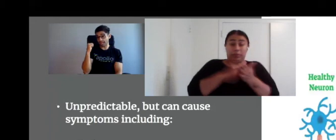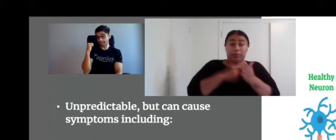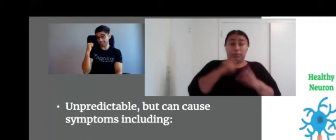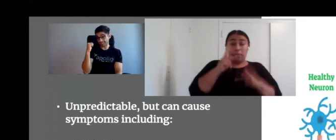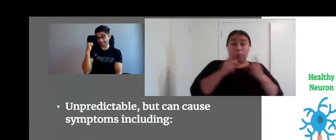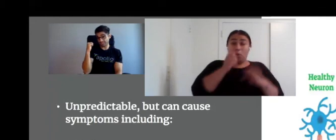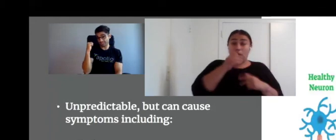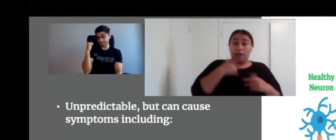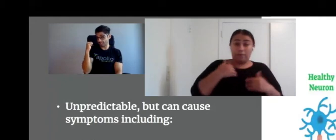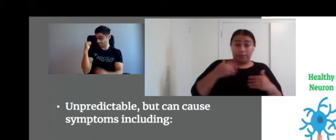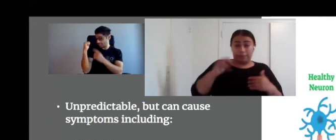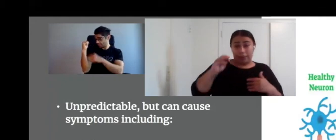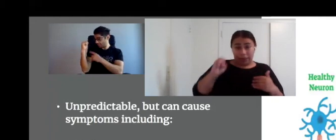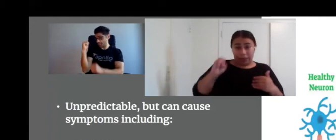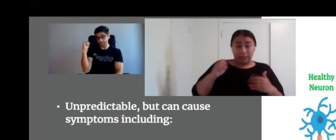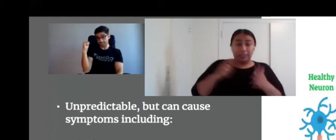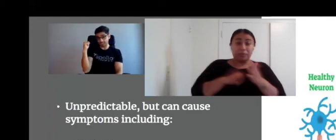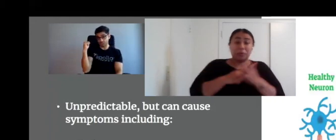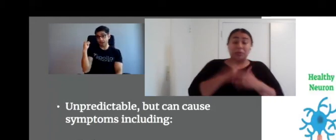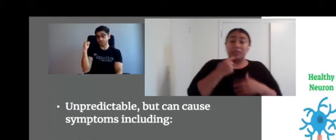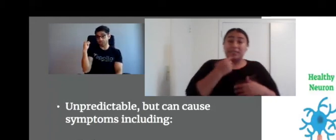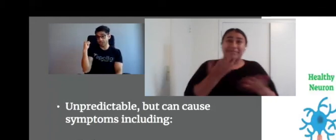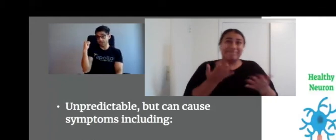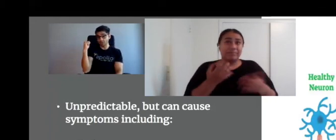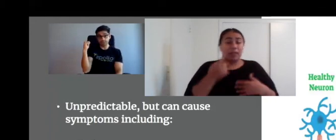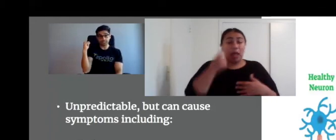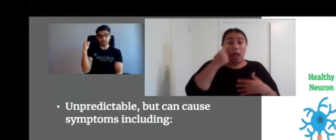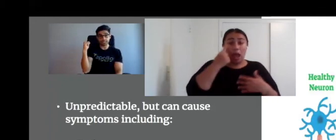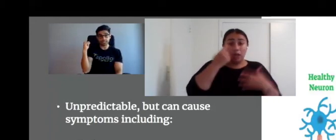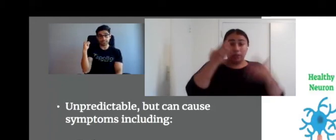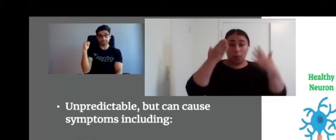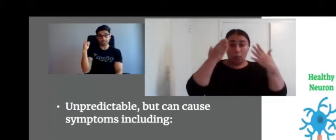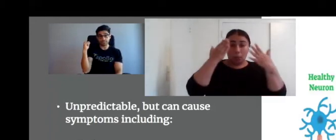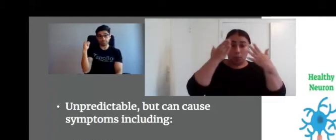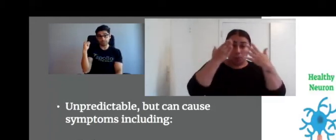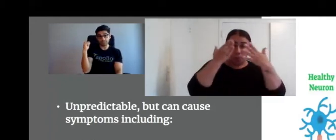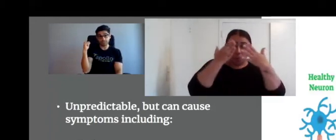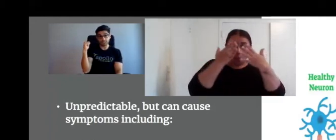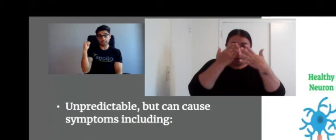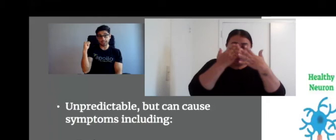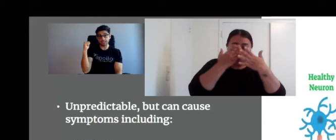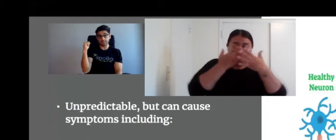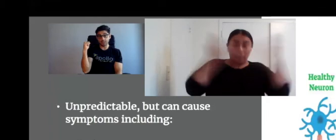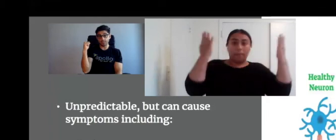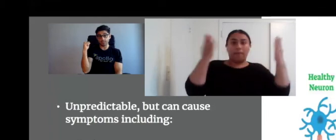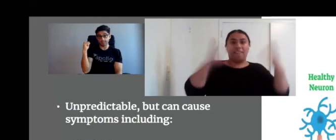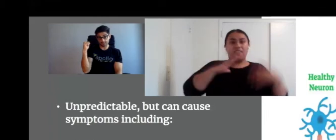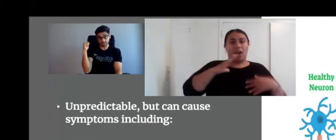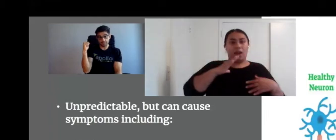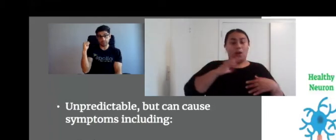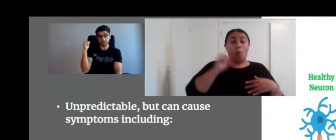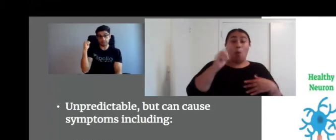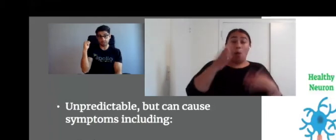to relax, I'm just stuck in a constant contraction, well then guess what? That's considered a spastic limb, and